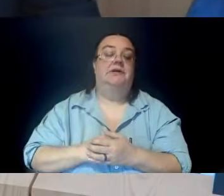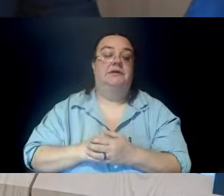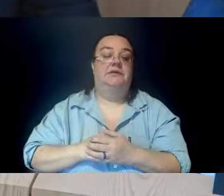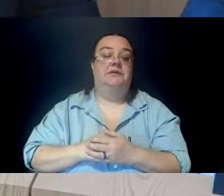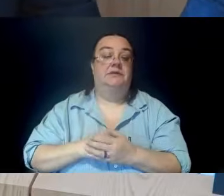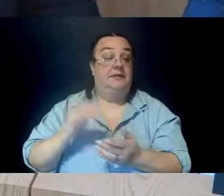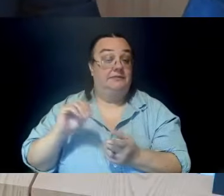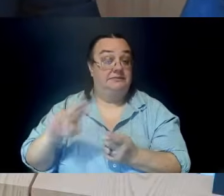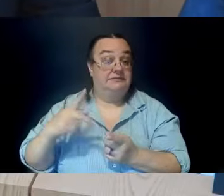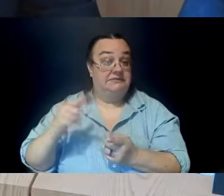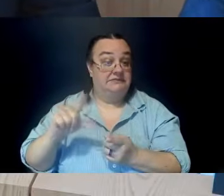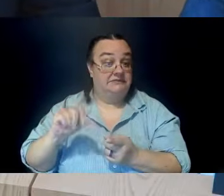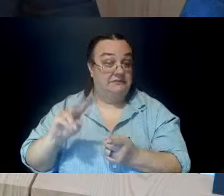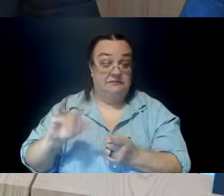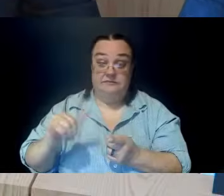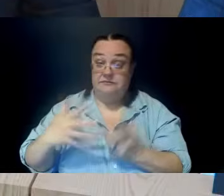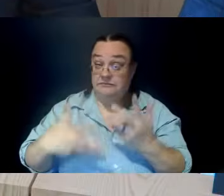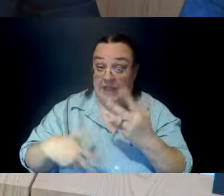Mr. Galloway, anything to add?